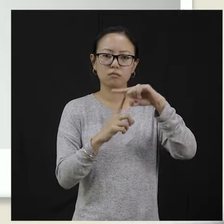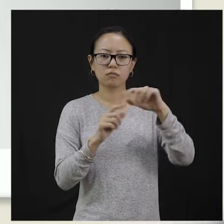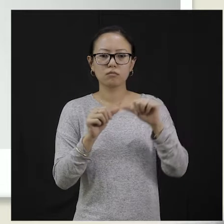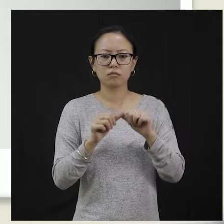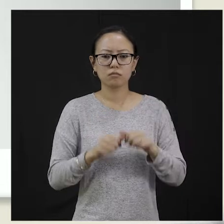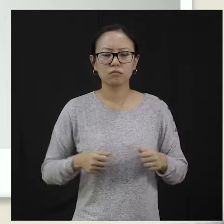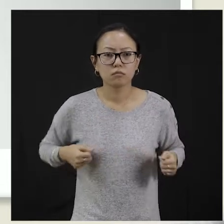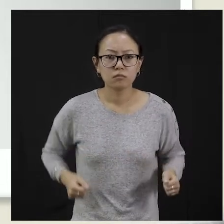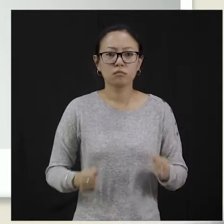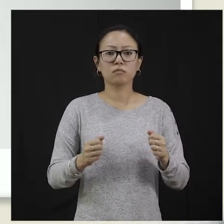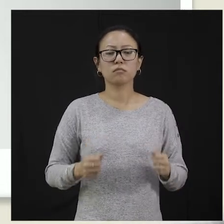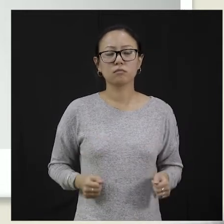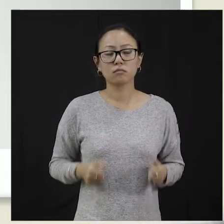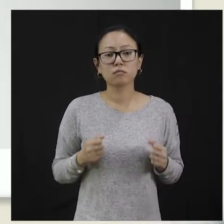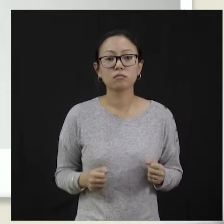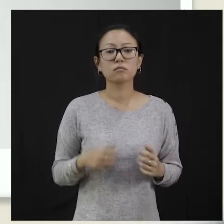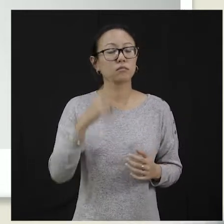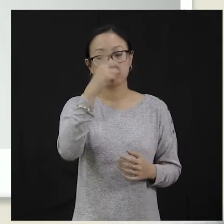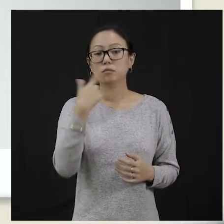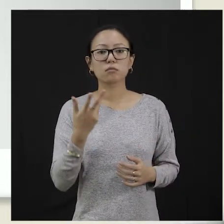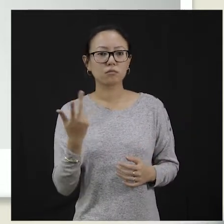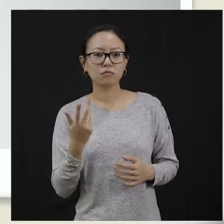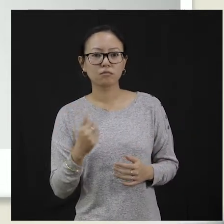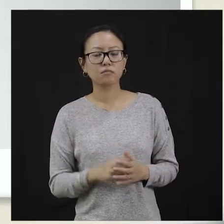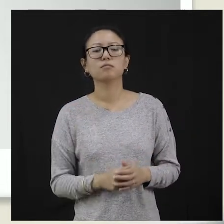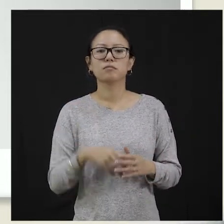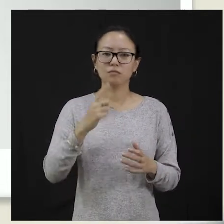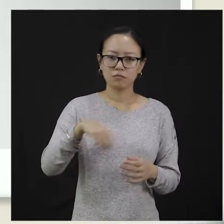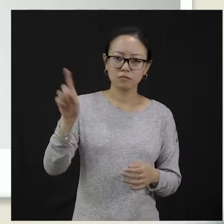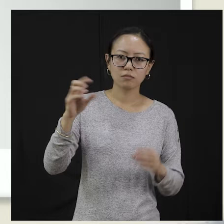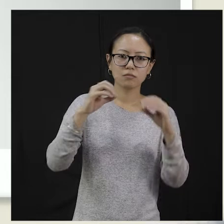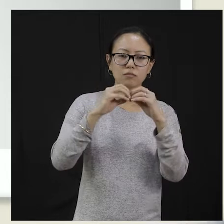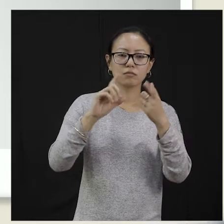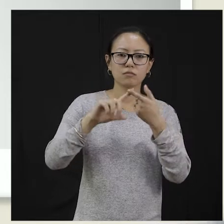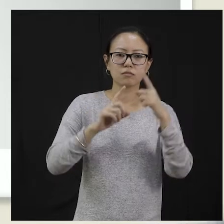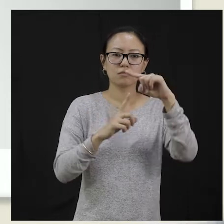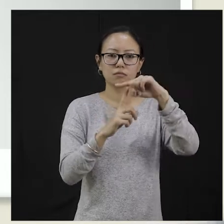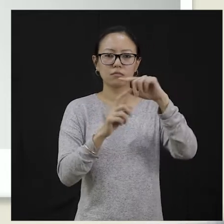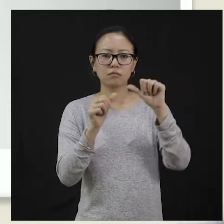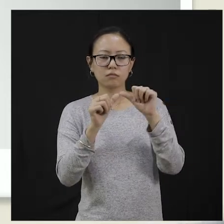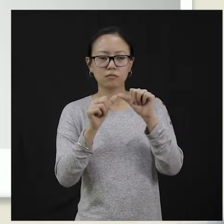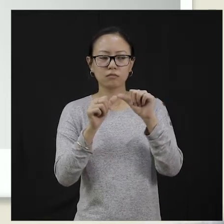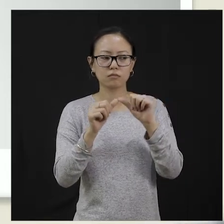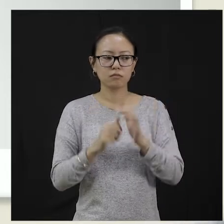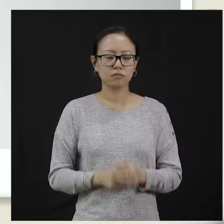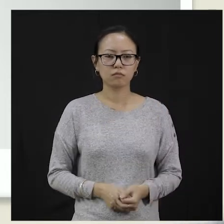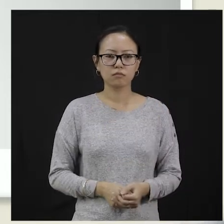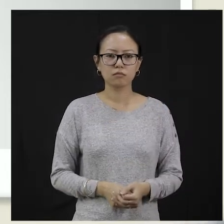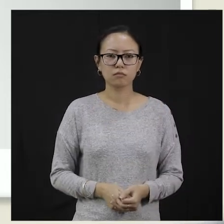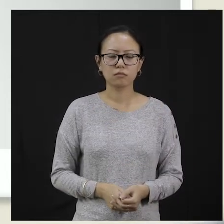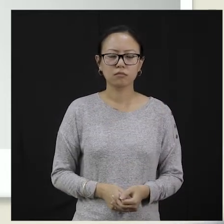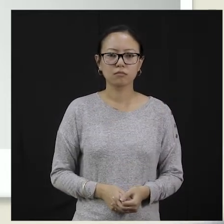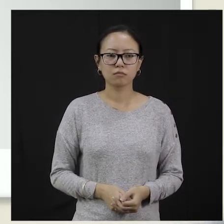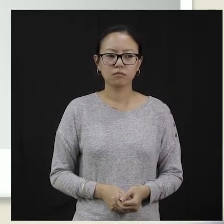swing? Yes, Beta is on the swing, right? Yes, Beta is